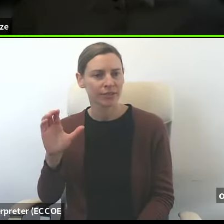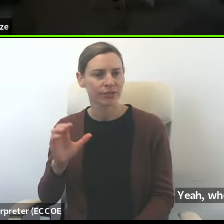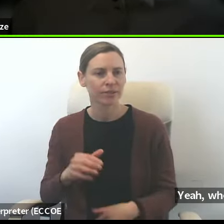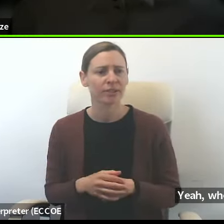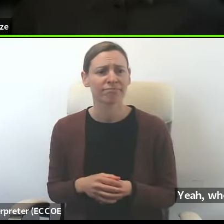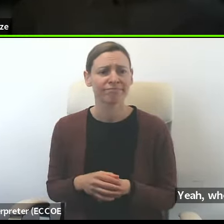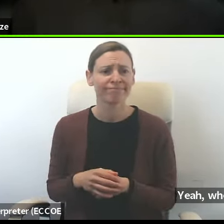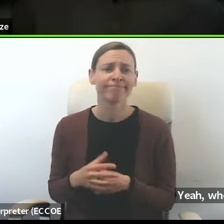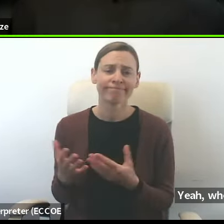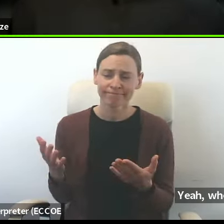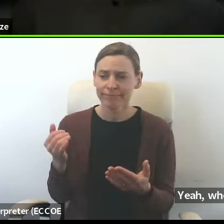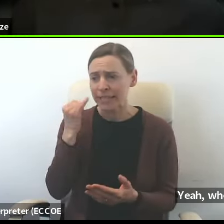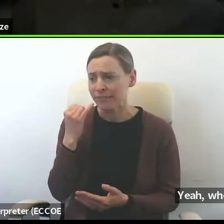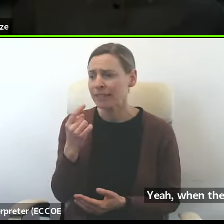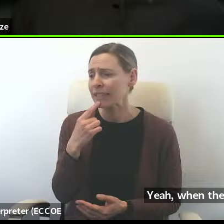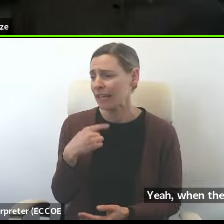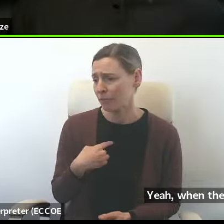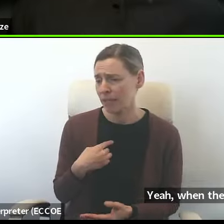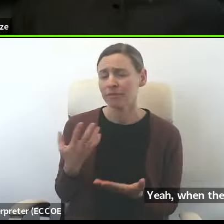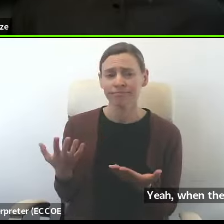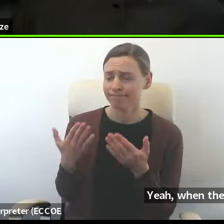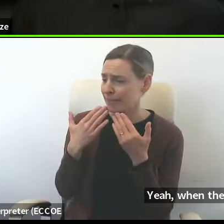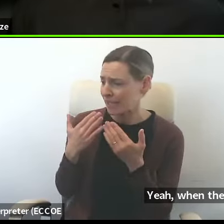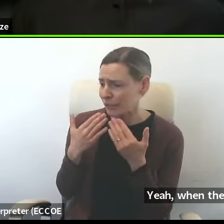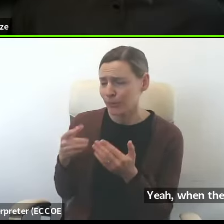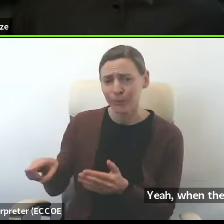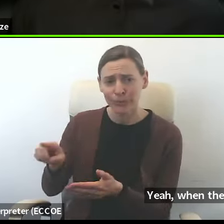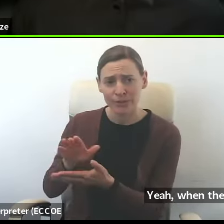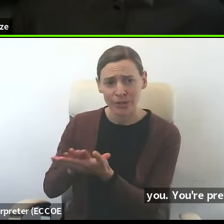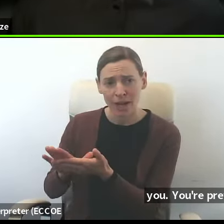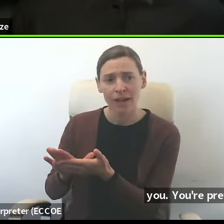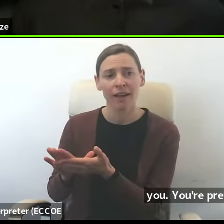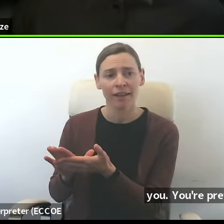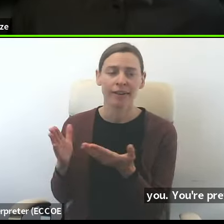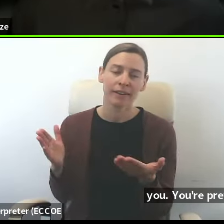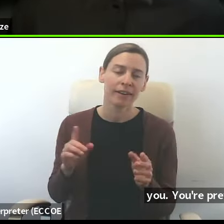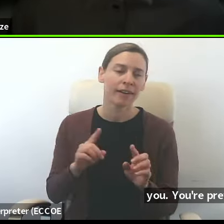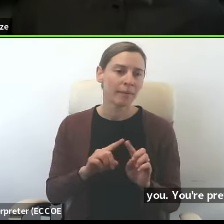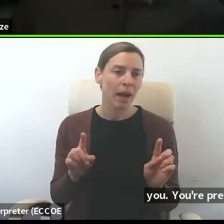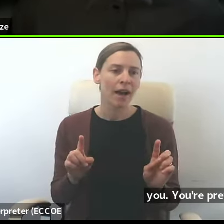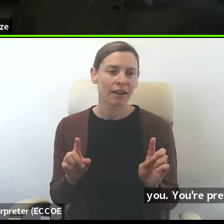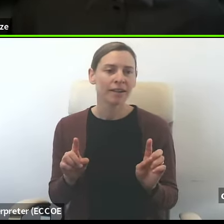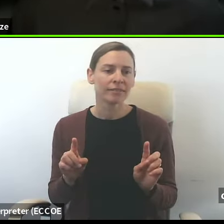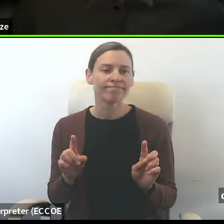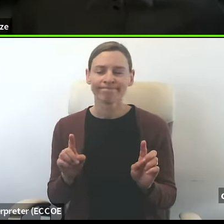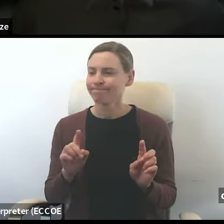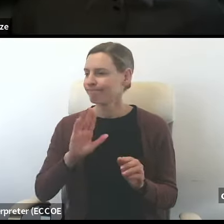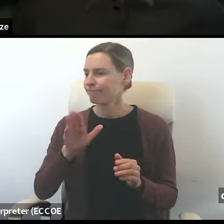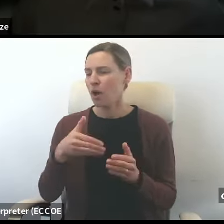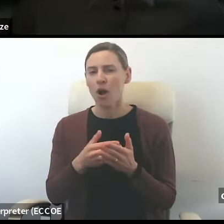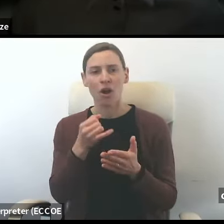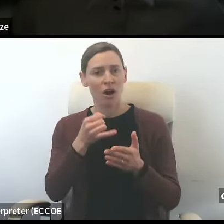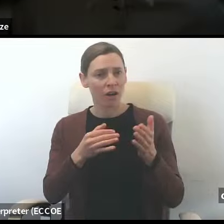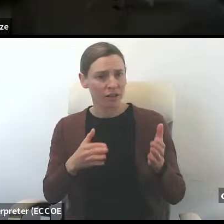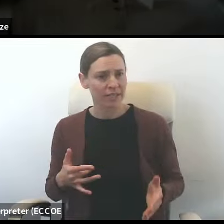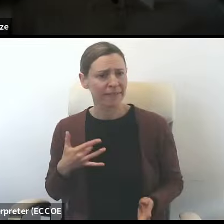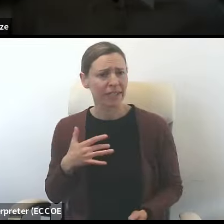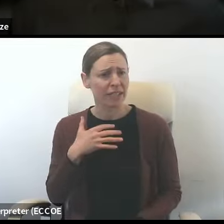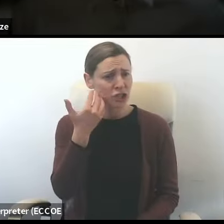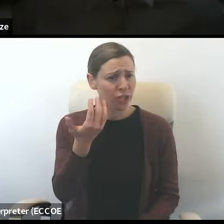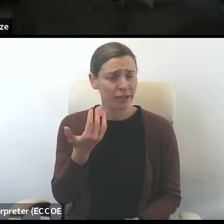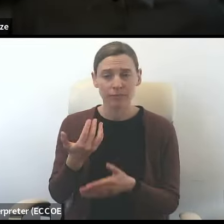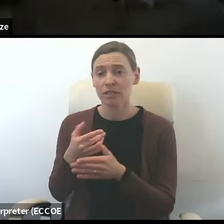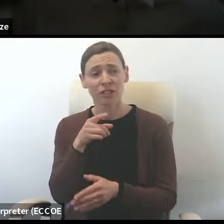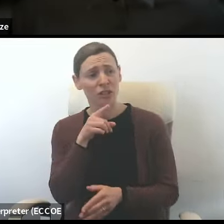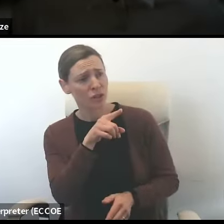tell me this. But anyway, it doesn't help so much. We all feel ashamed. You mean guilty?